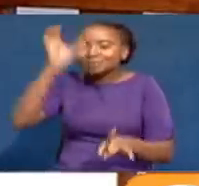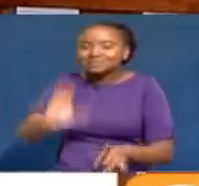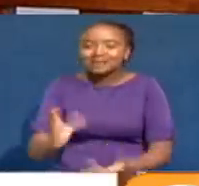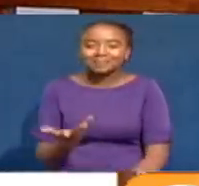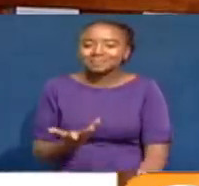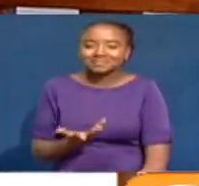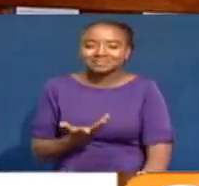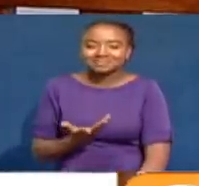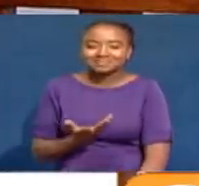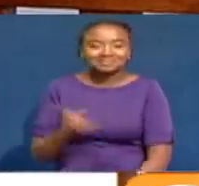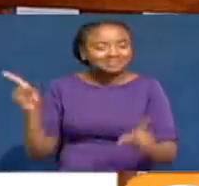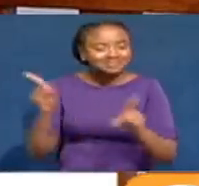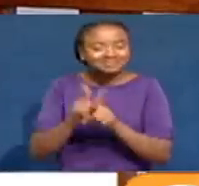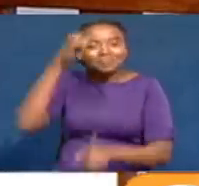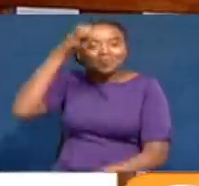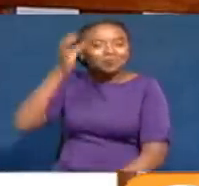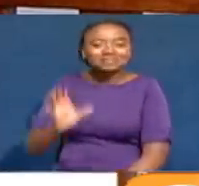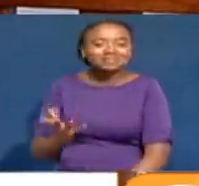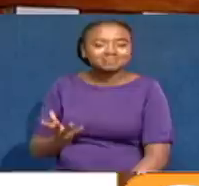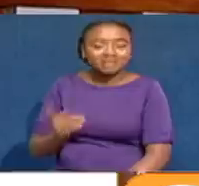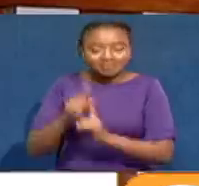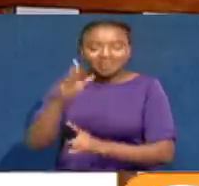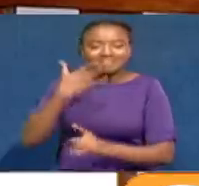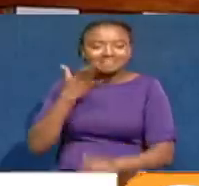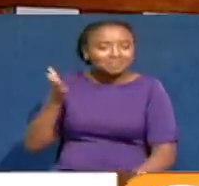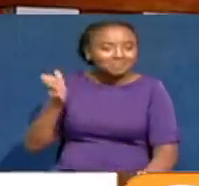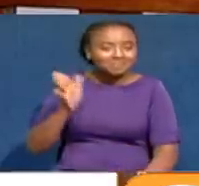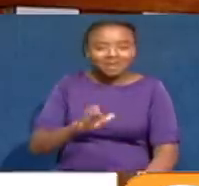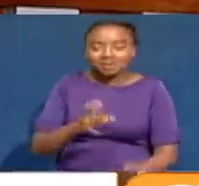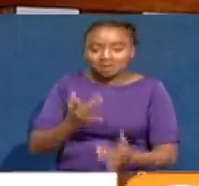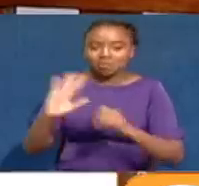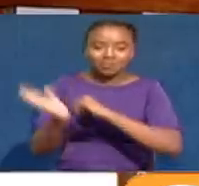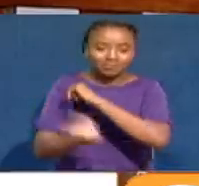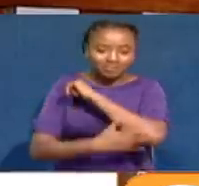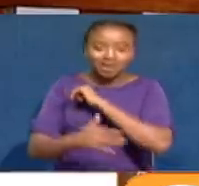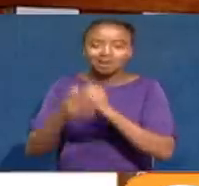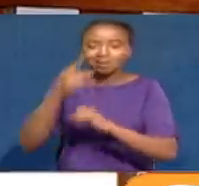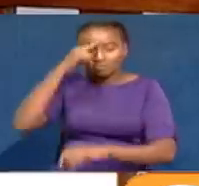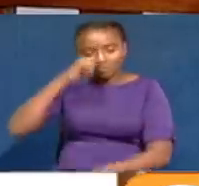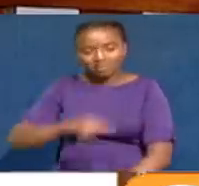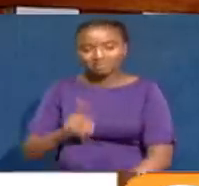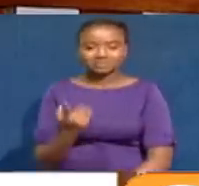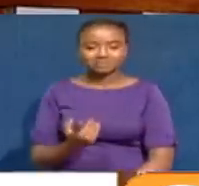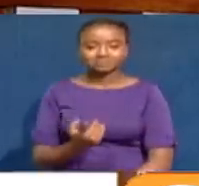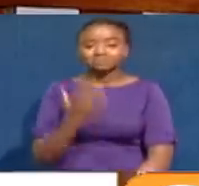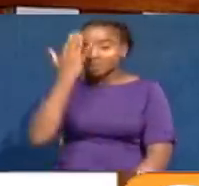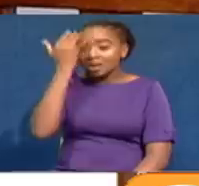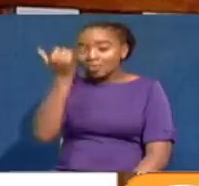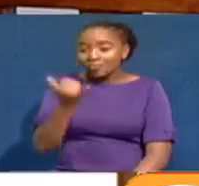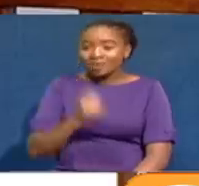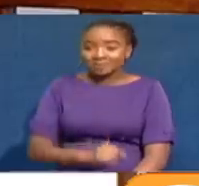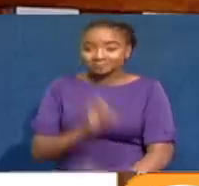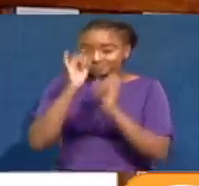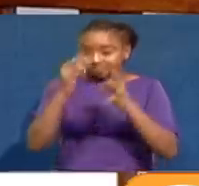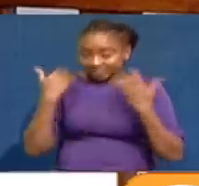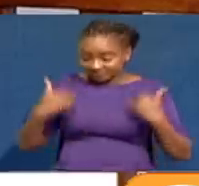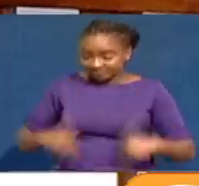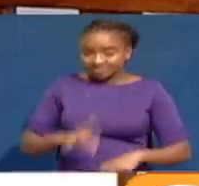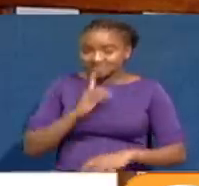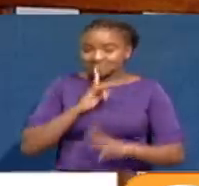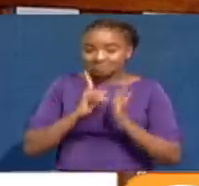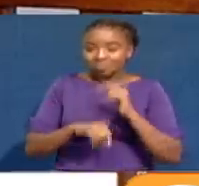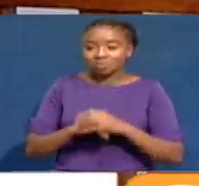else. It is a very bad policy in politics. Because I have said again, in